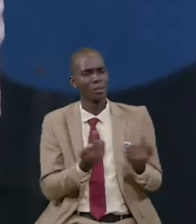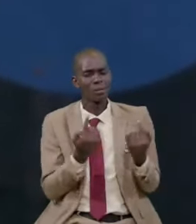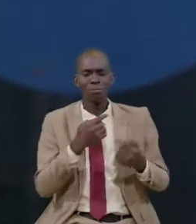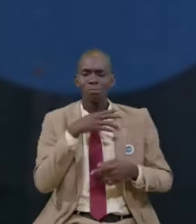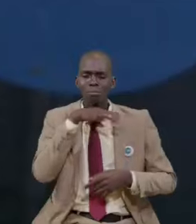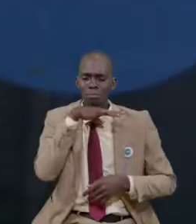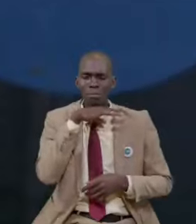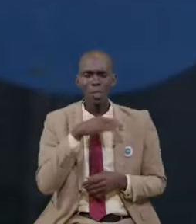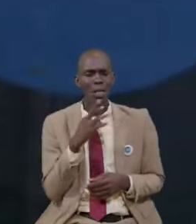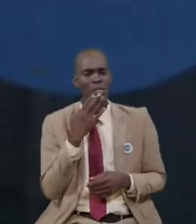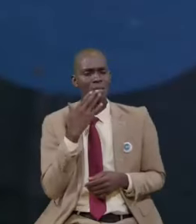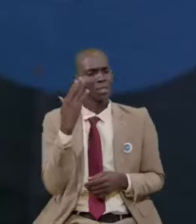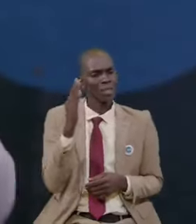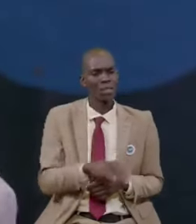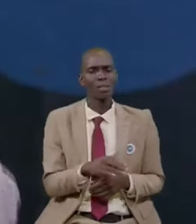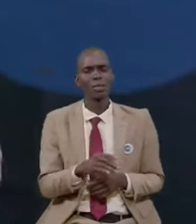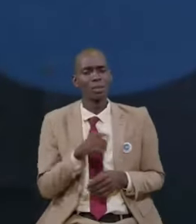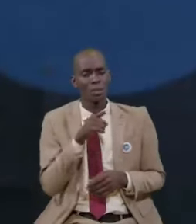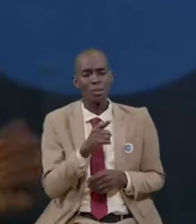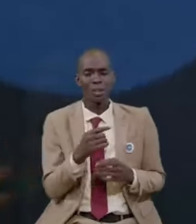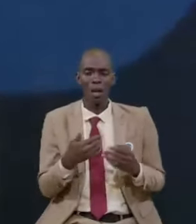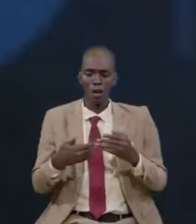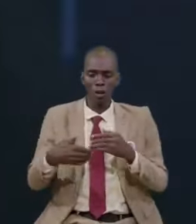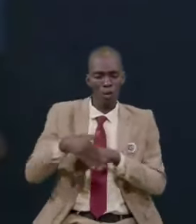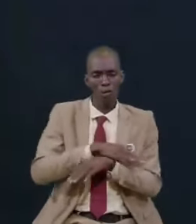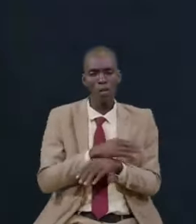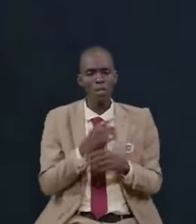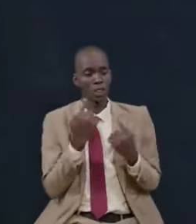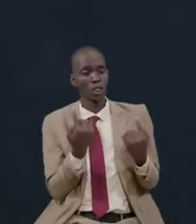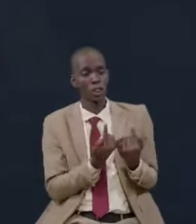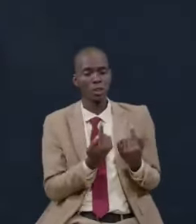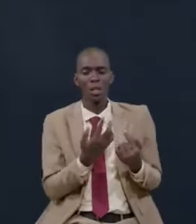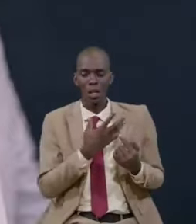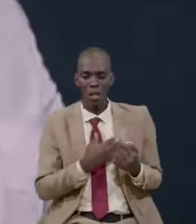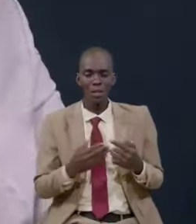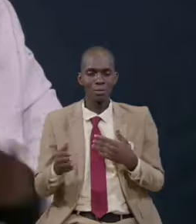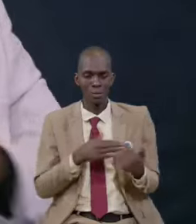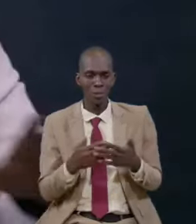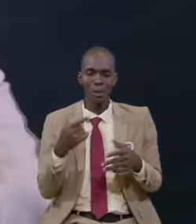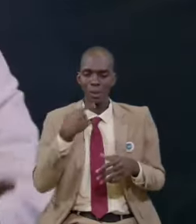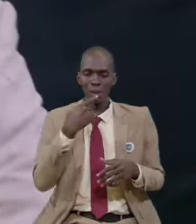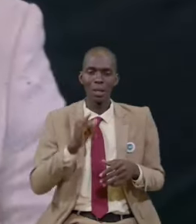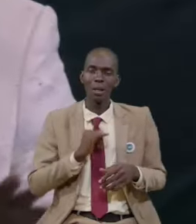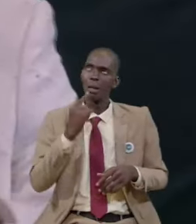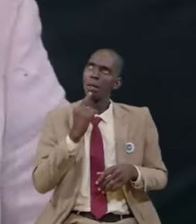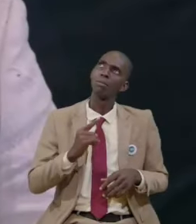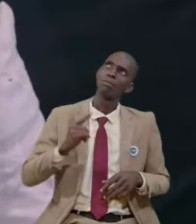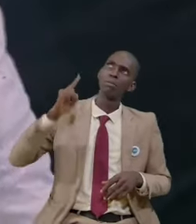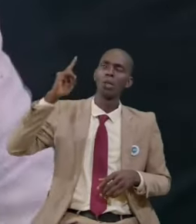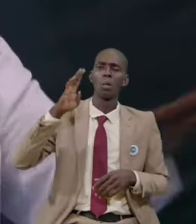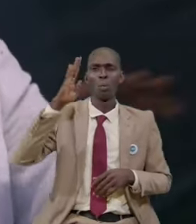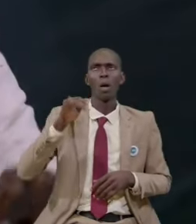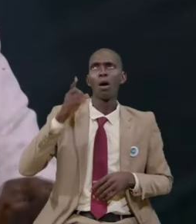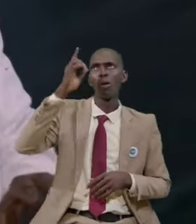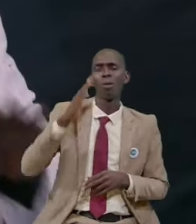cover their sins, and they bring the name of the Almighty God into it. They don't prosper in the